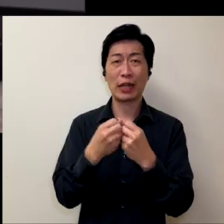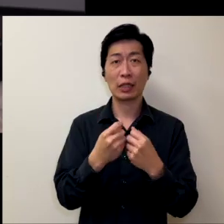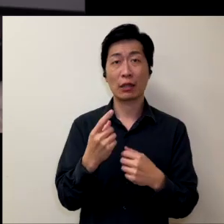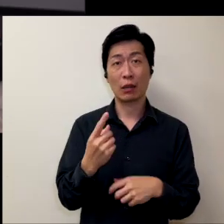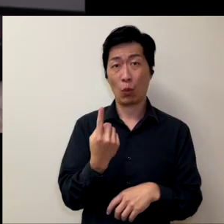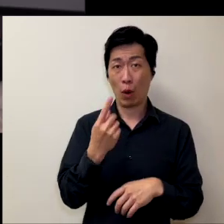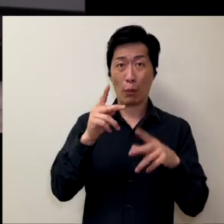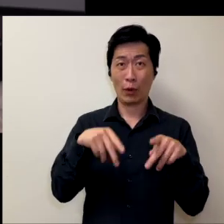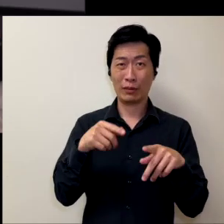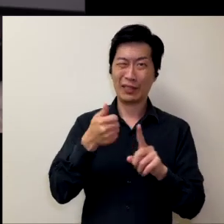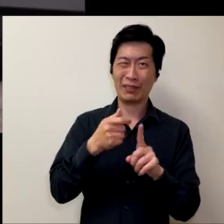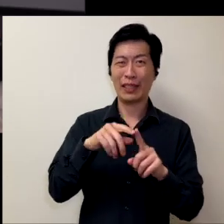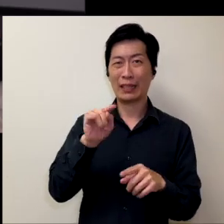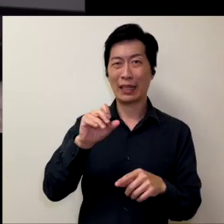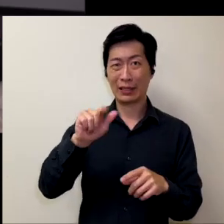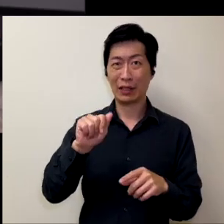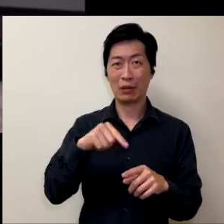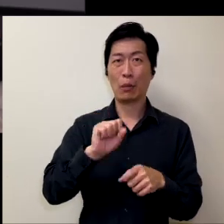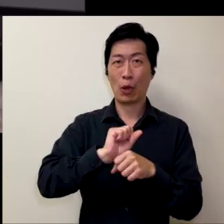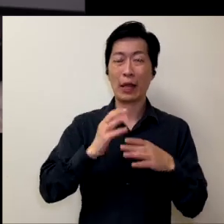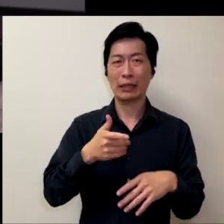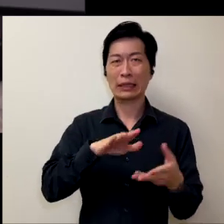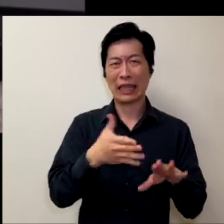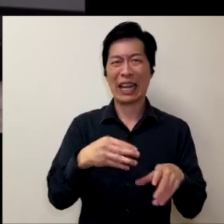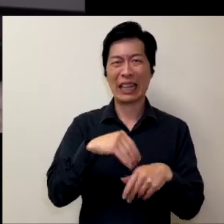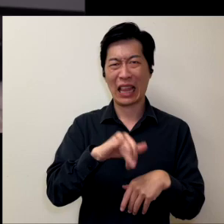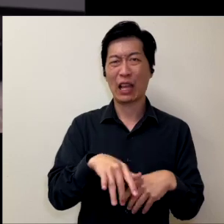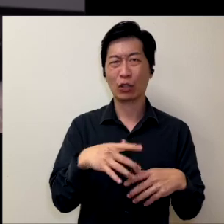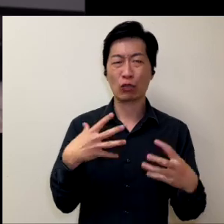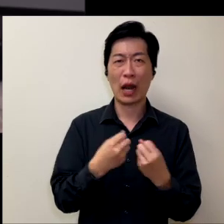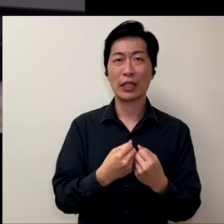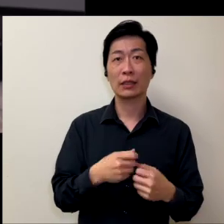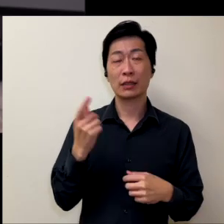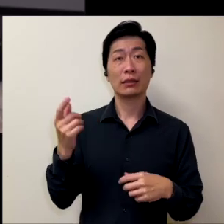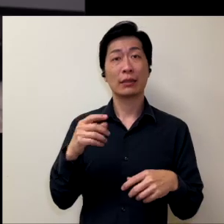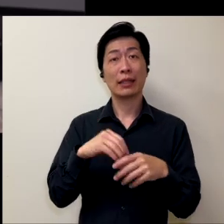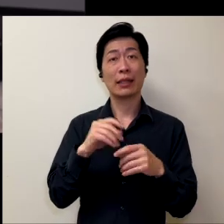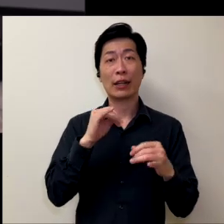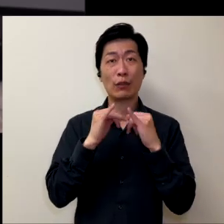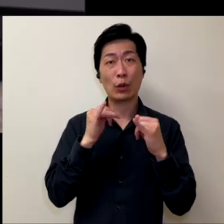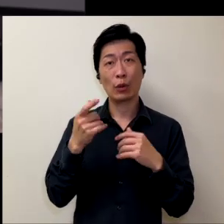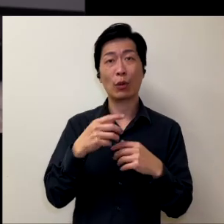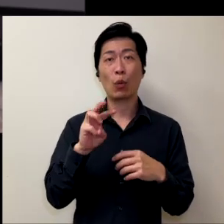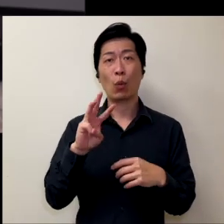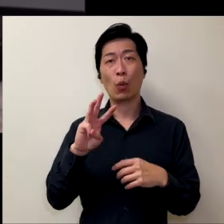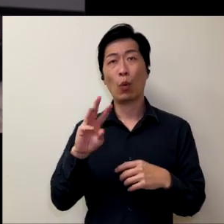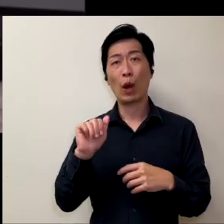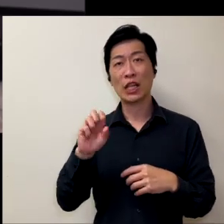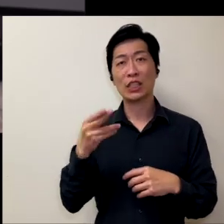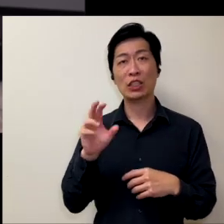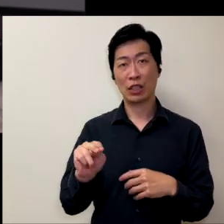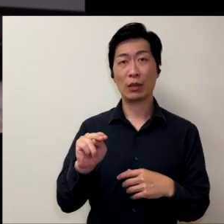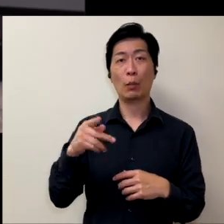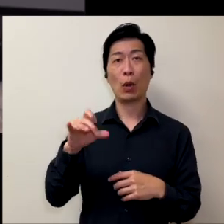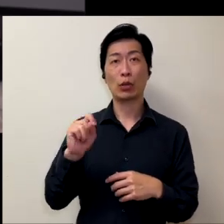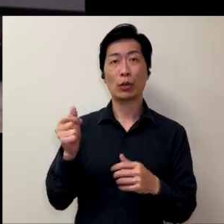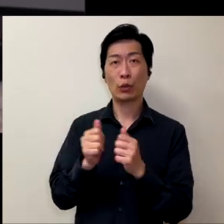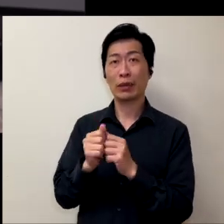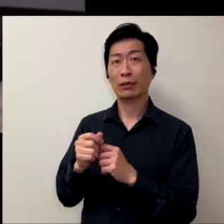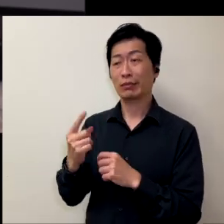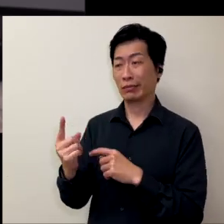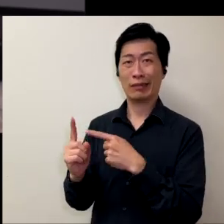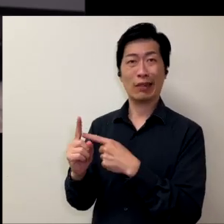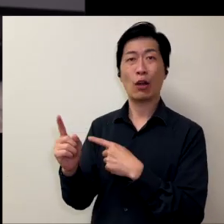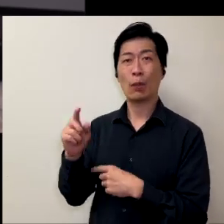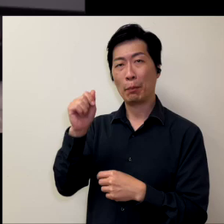crash, and that one person, that Tesla employee, died in that crash. And based on a recent interview that the Washington Post did with the other person that